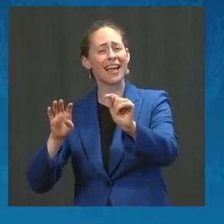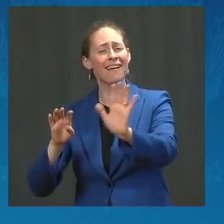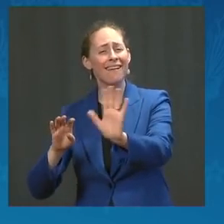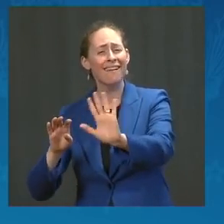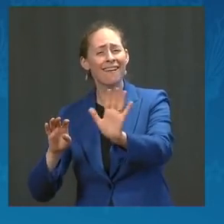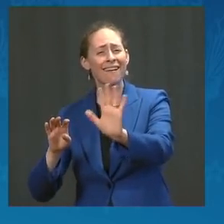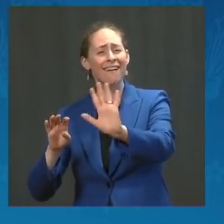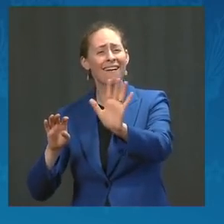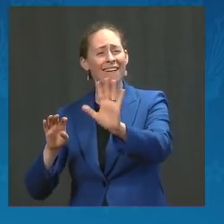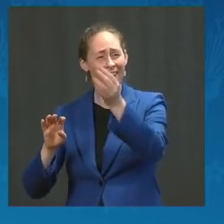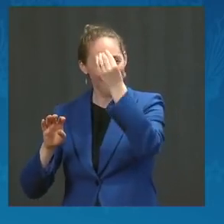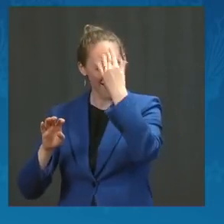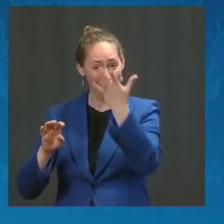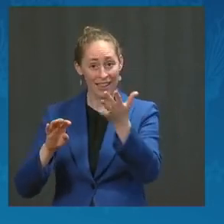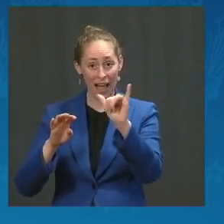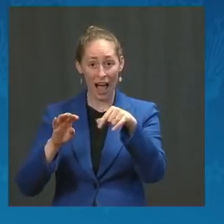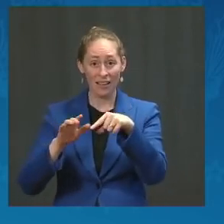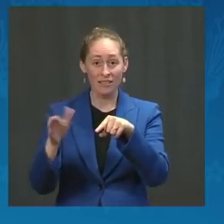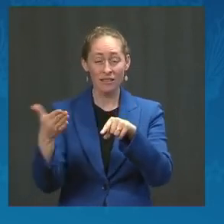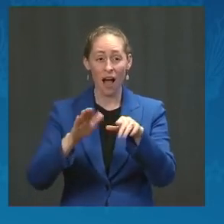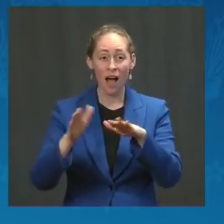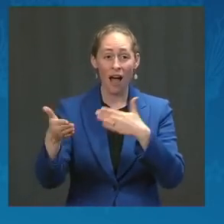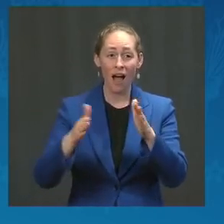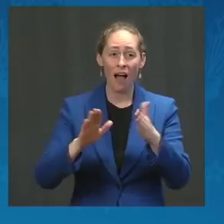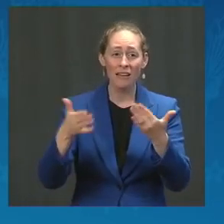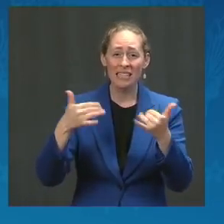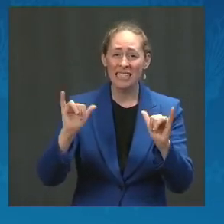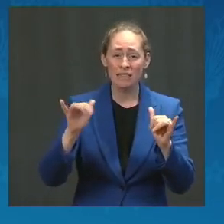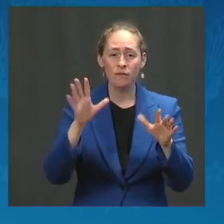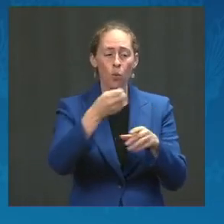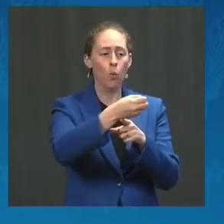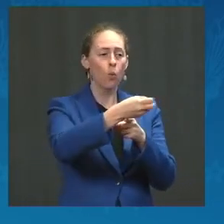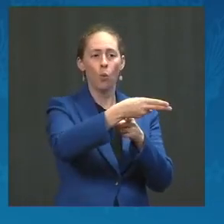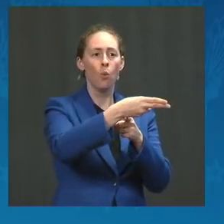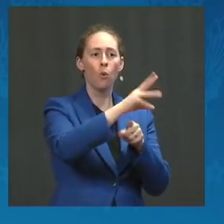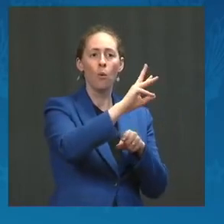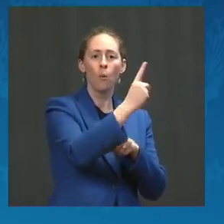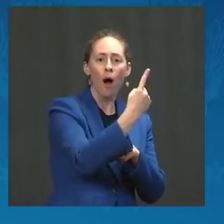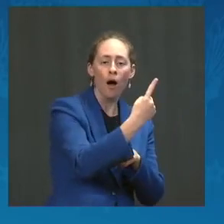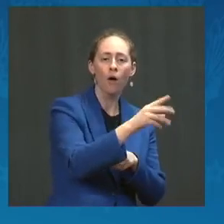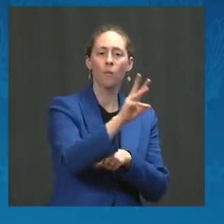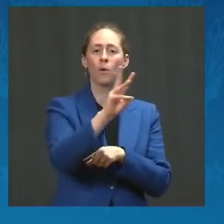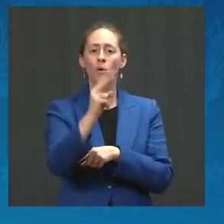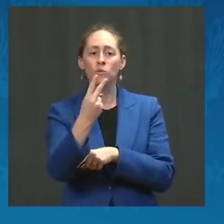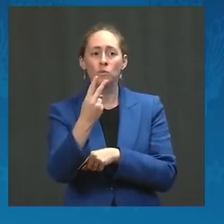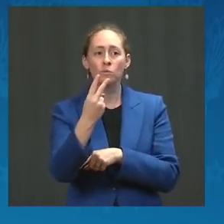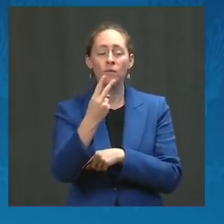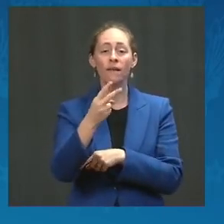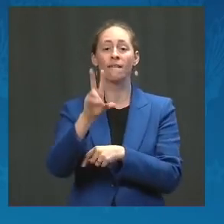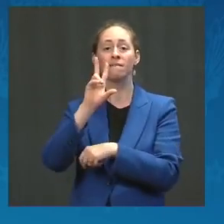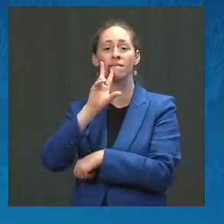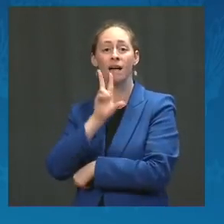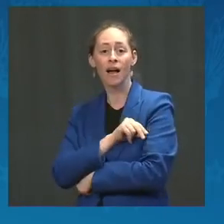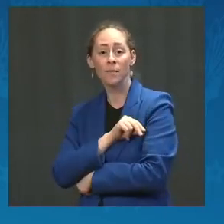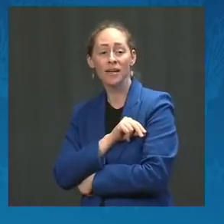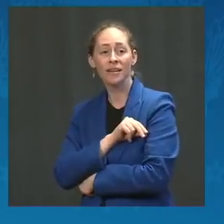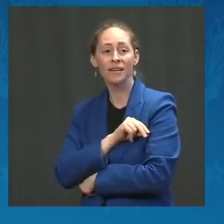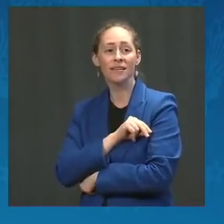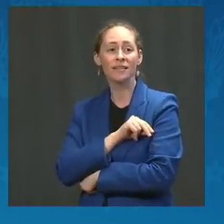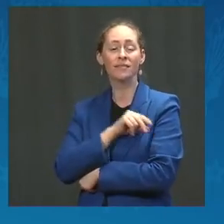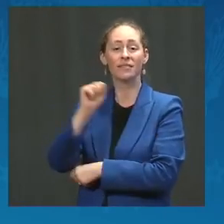deaths than World War I, World War II, Vietnam,